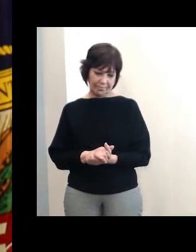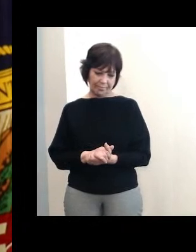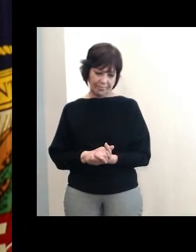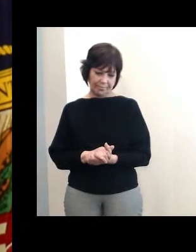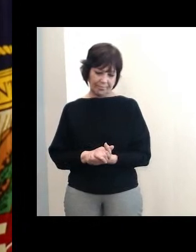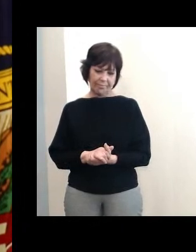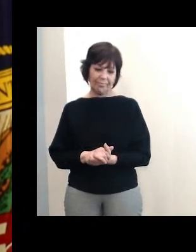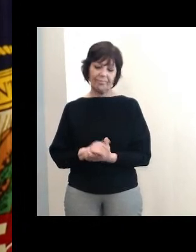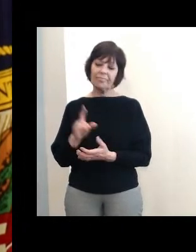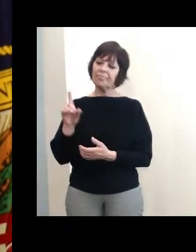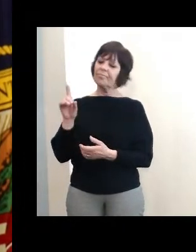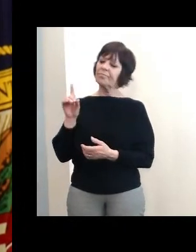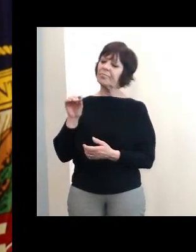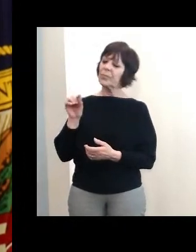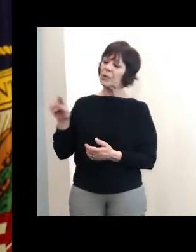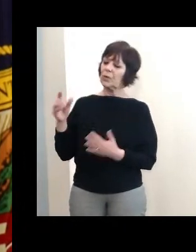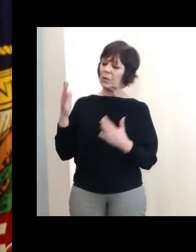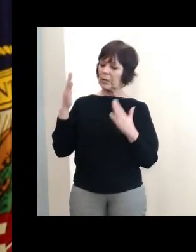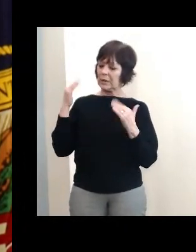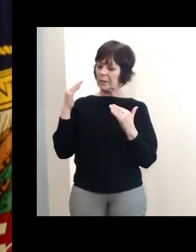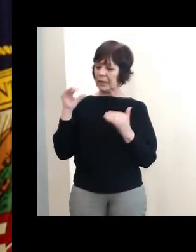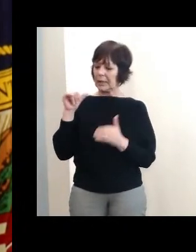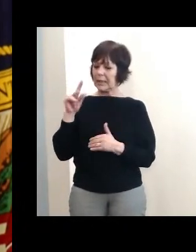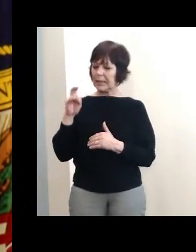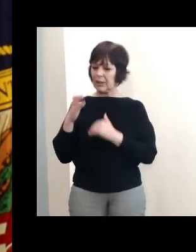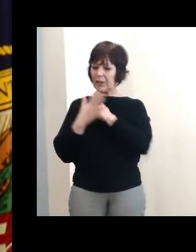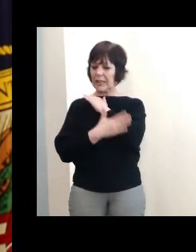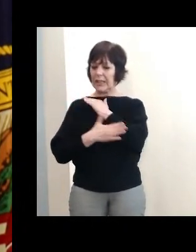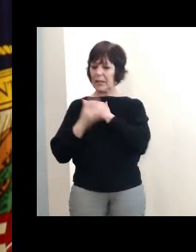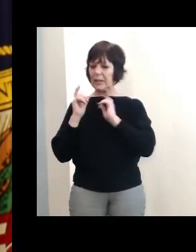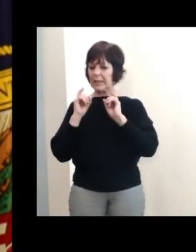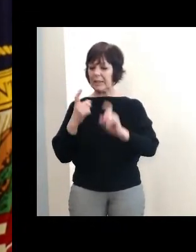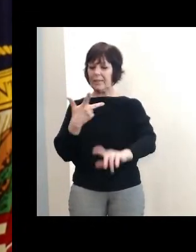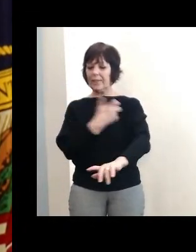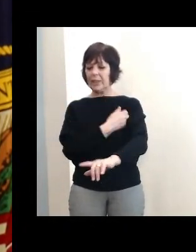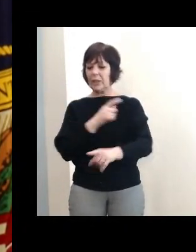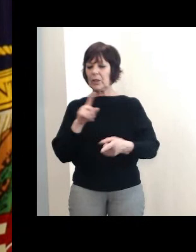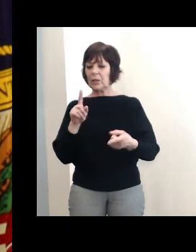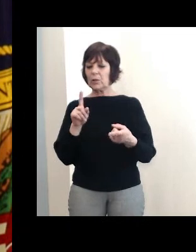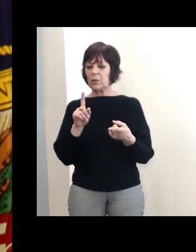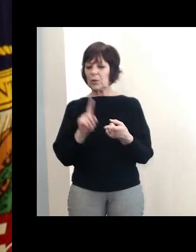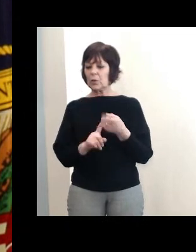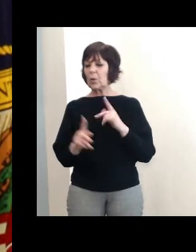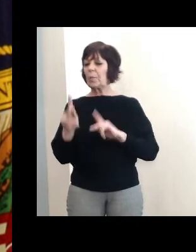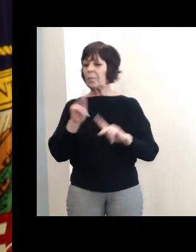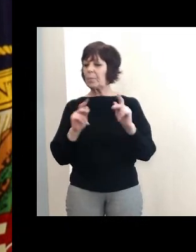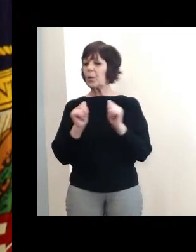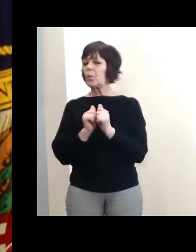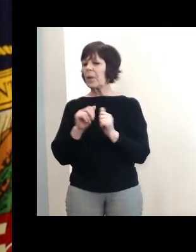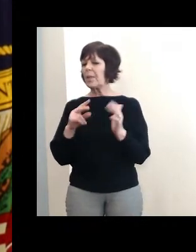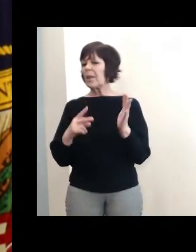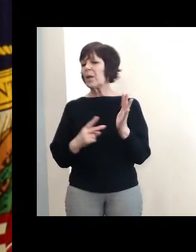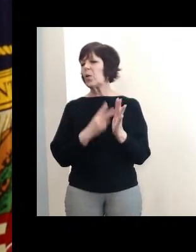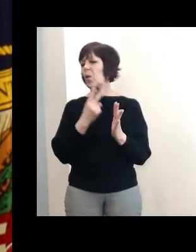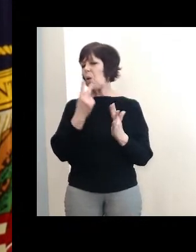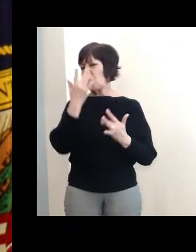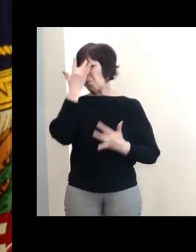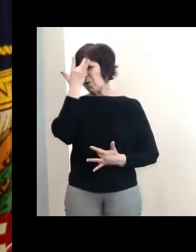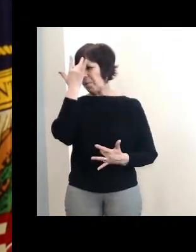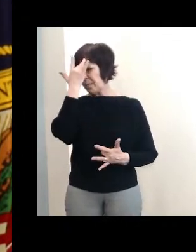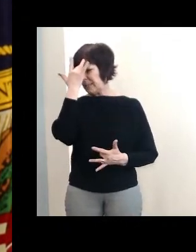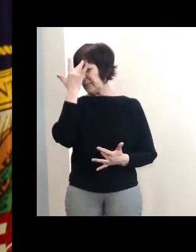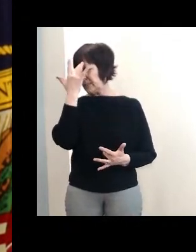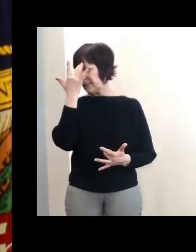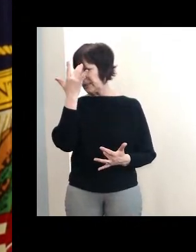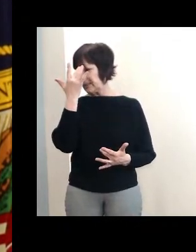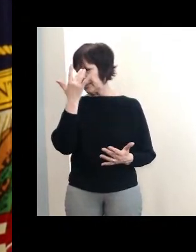Yes. Do you anticipate Erie County administering the vaccine to people with comorbidities now that you're essentially caught up with all those canceled